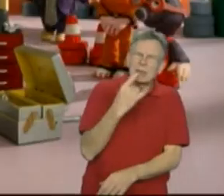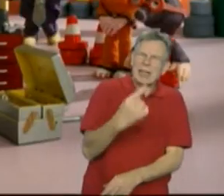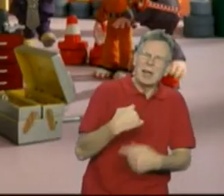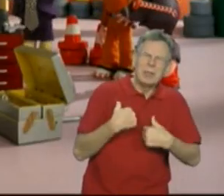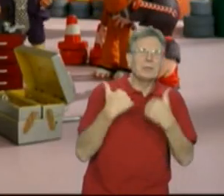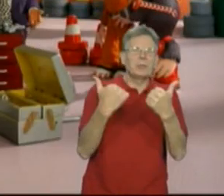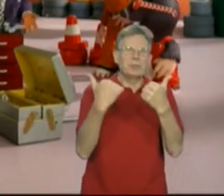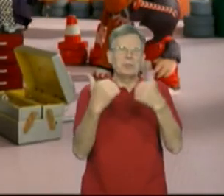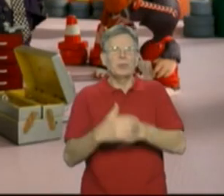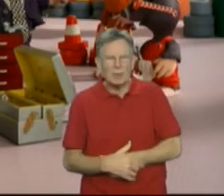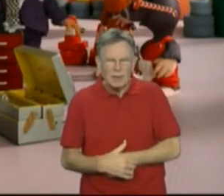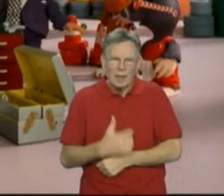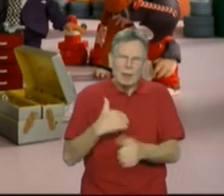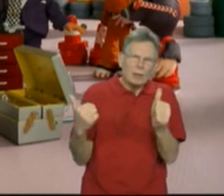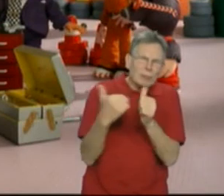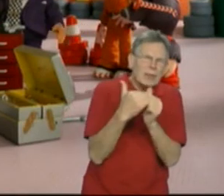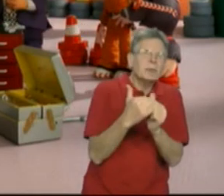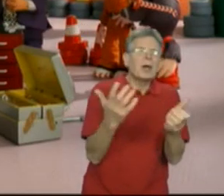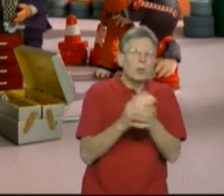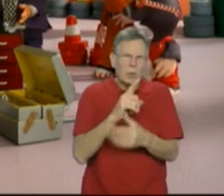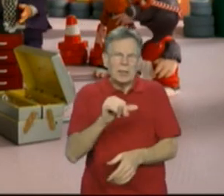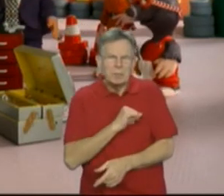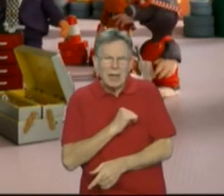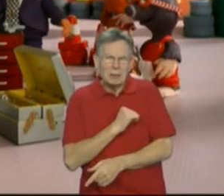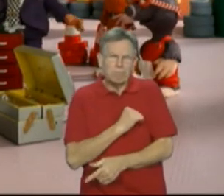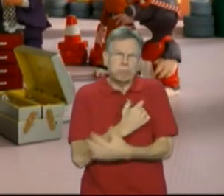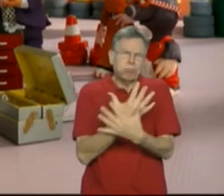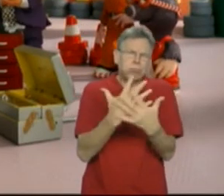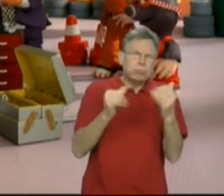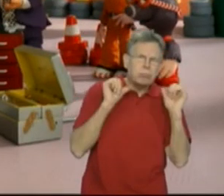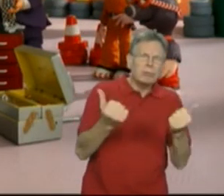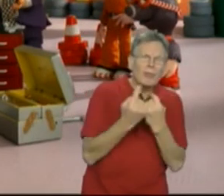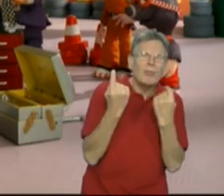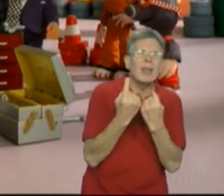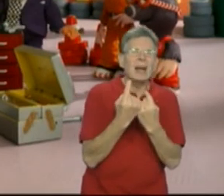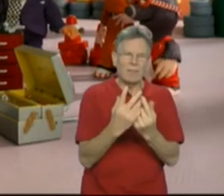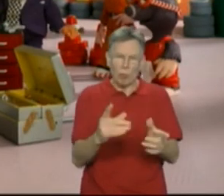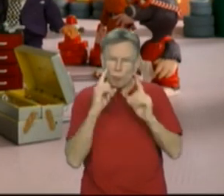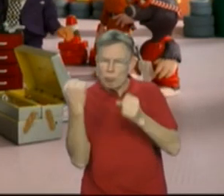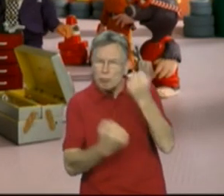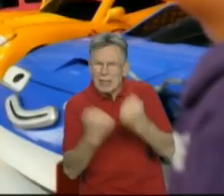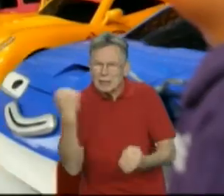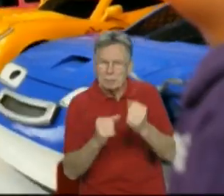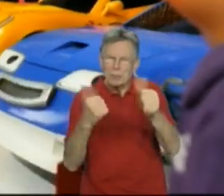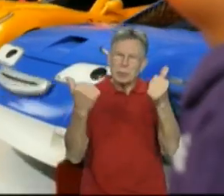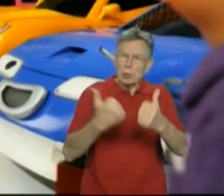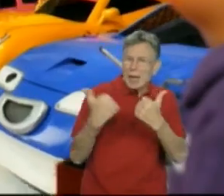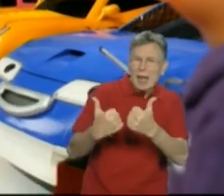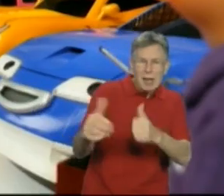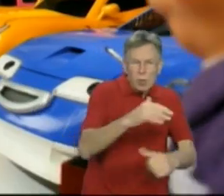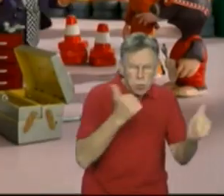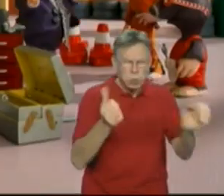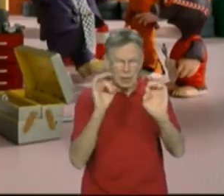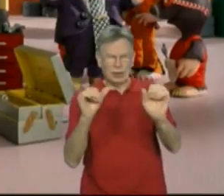See, I agree, Marcia. I am expecting a great things of you in the race, Bambinos. Okie dokie? Yes,